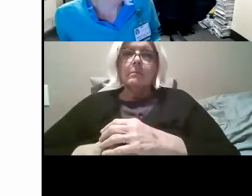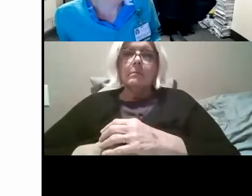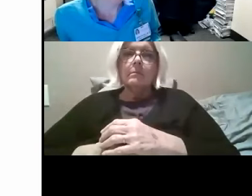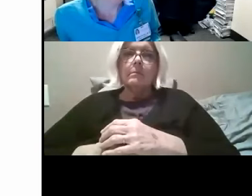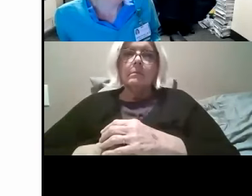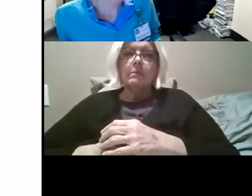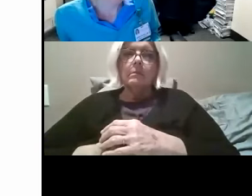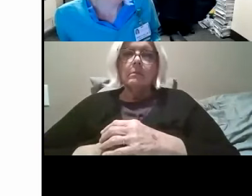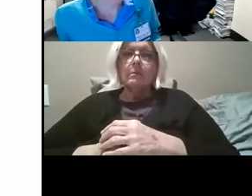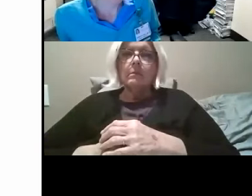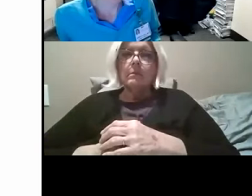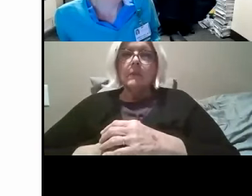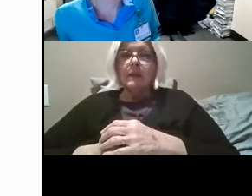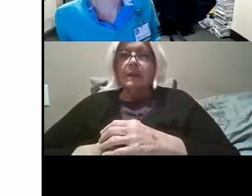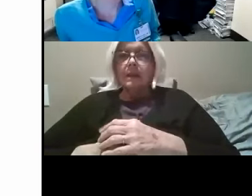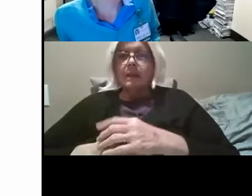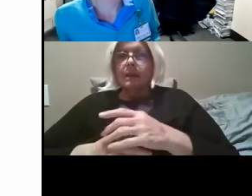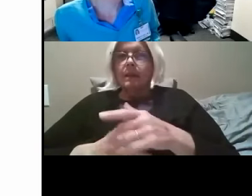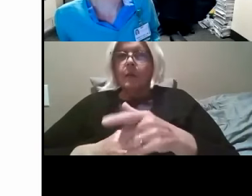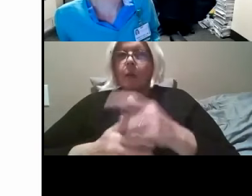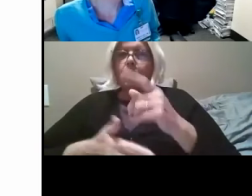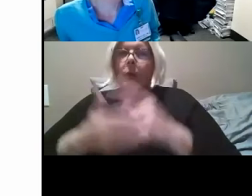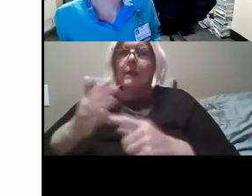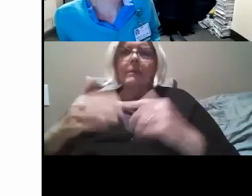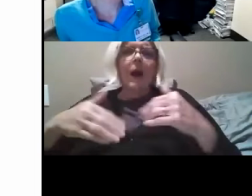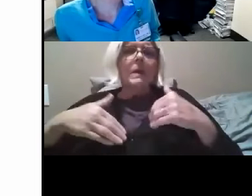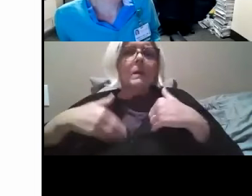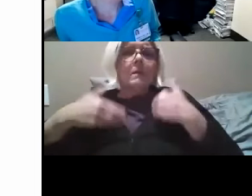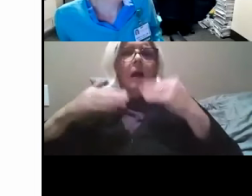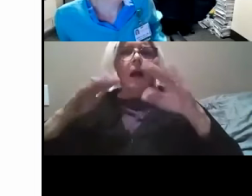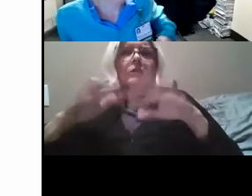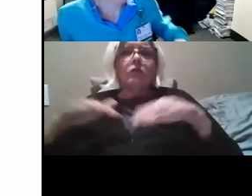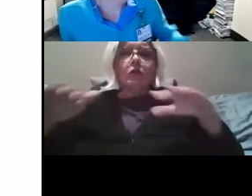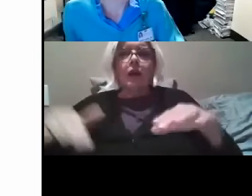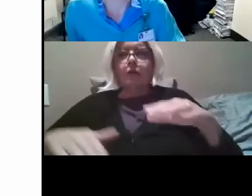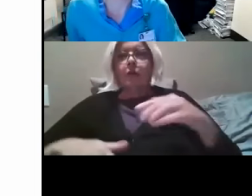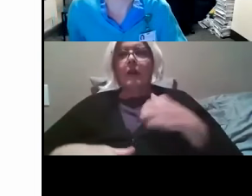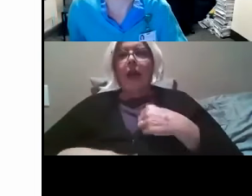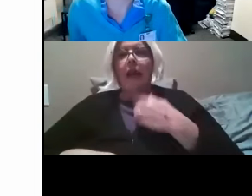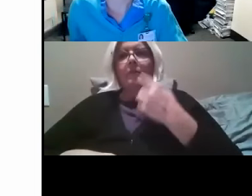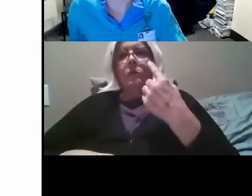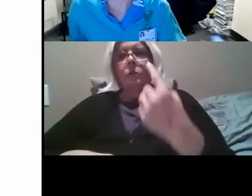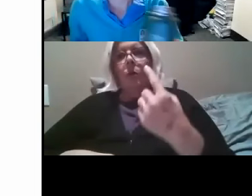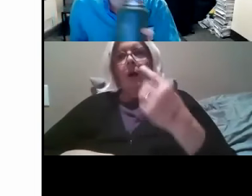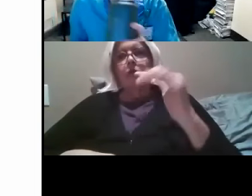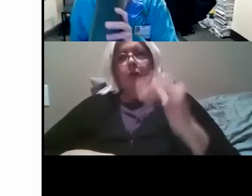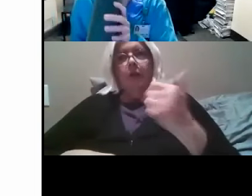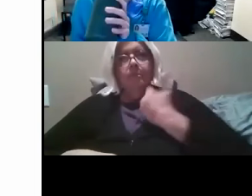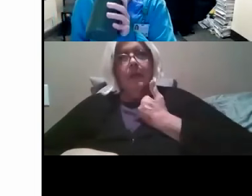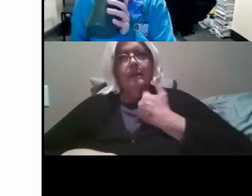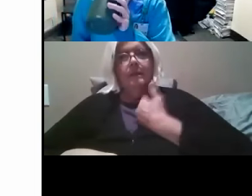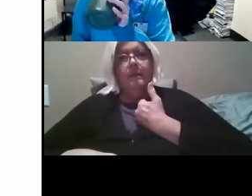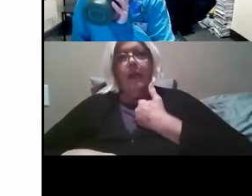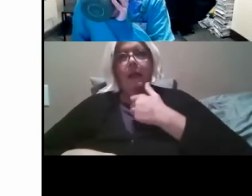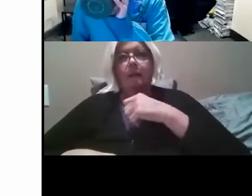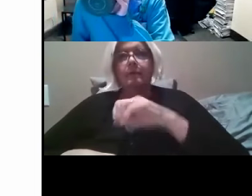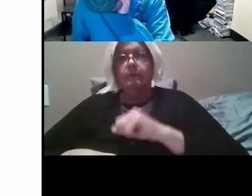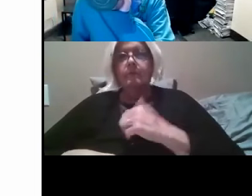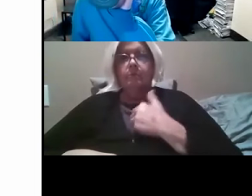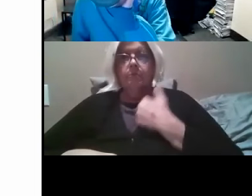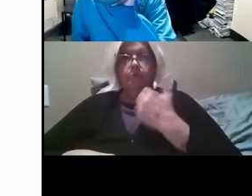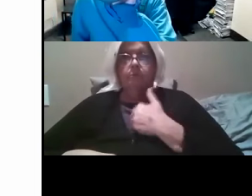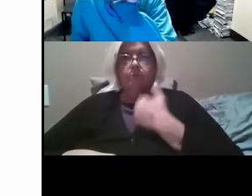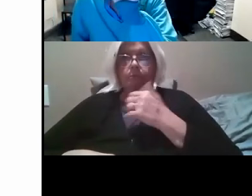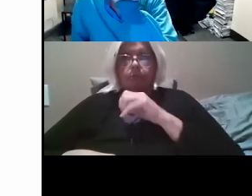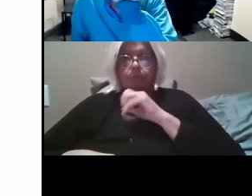What about our little kids? I have a 2-year-old. Clinical trials are underway for children ages 6 months and up. Smaller doses are being tested